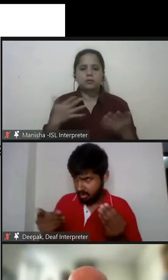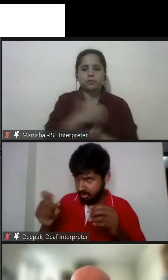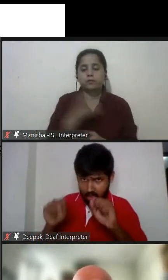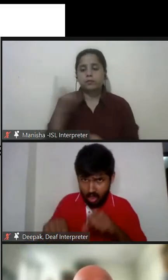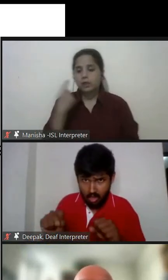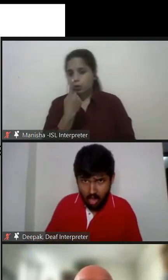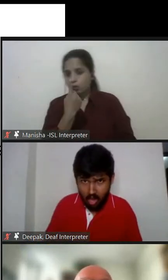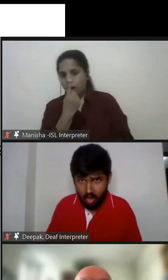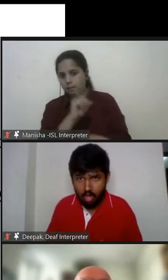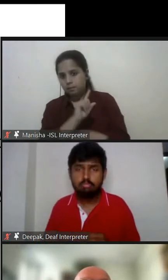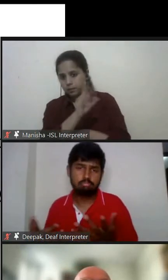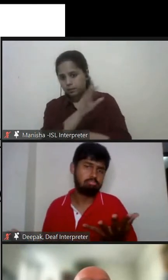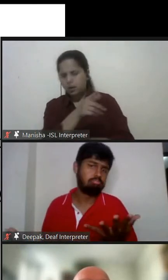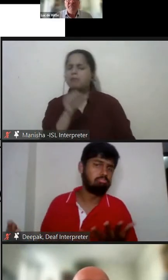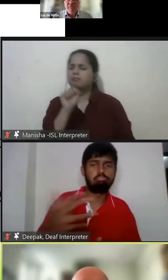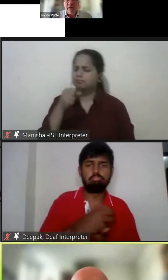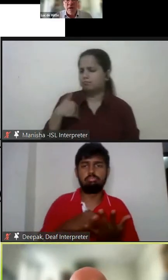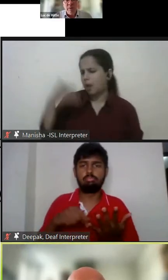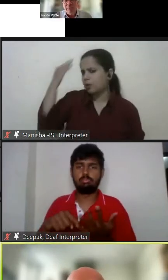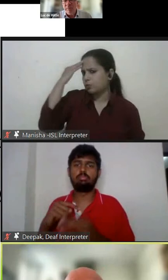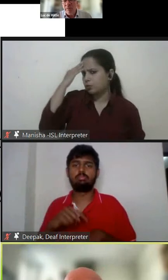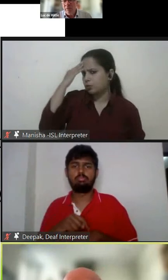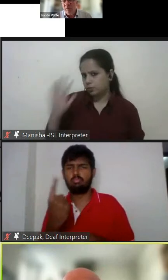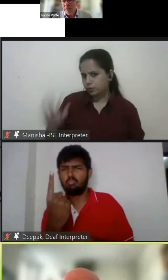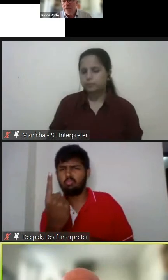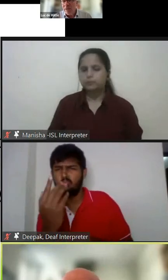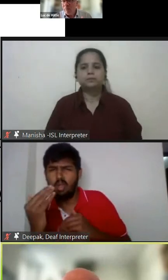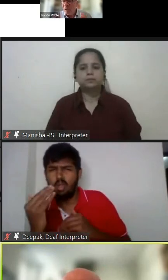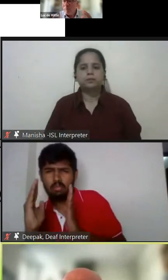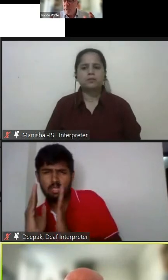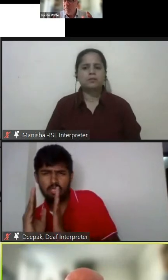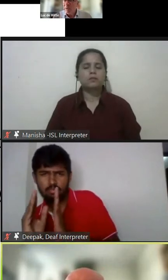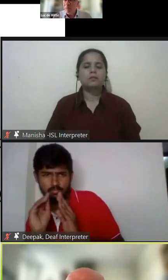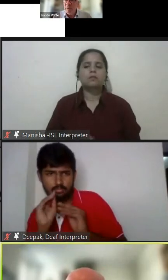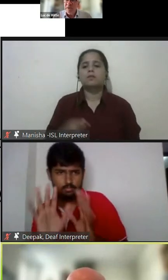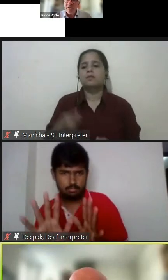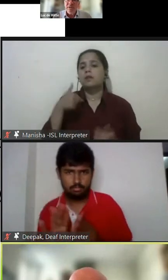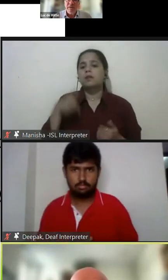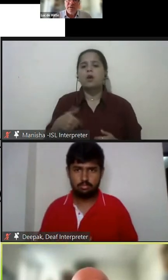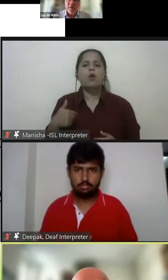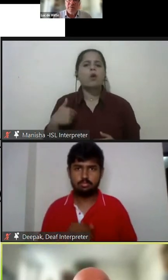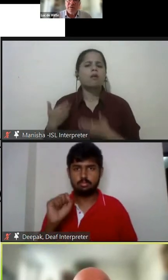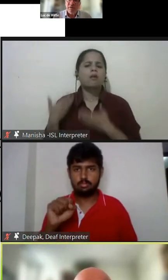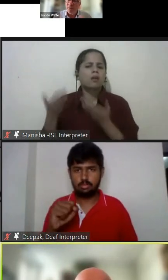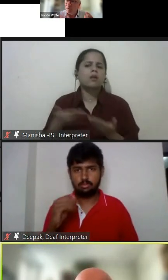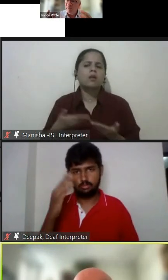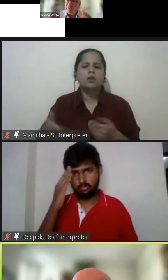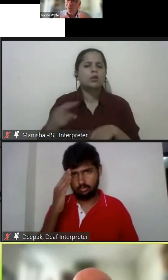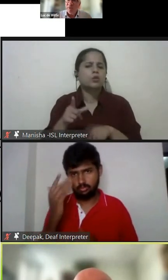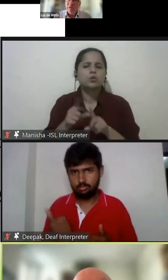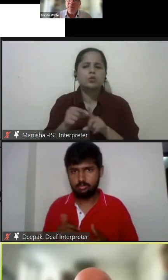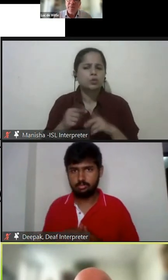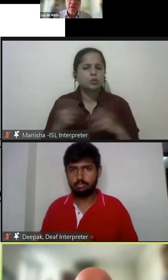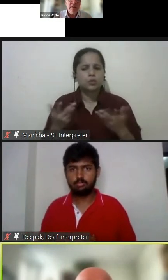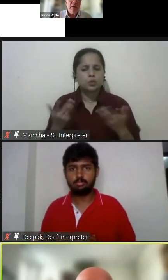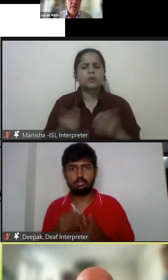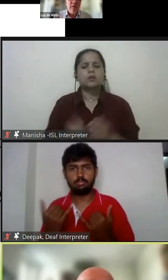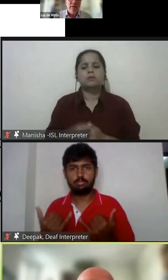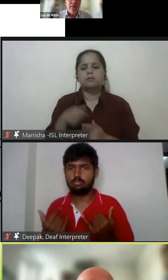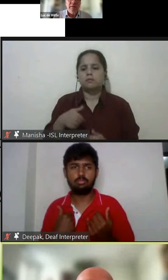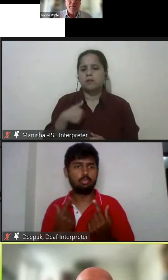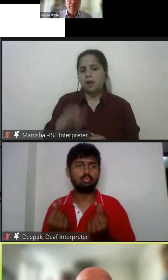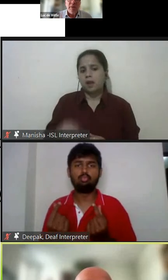minute. Yeah, I know. So how far are we? As I said, we experimented with this. We trained about 15, 20